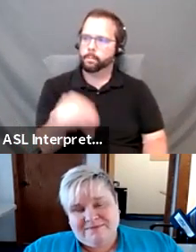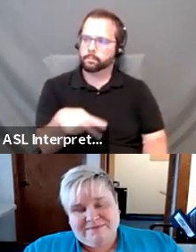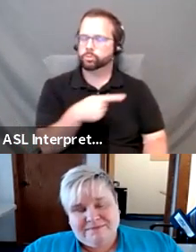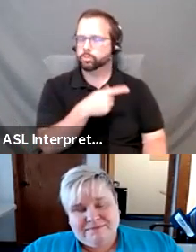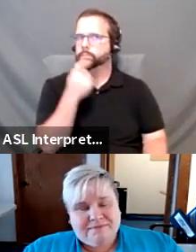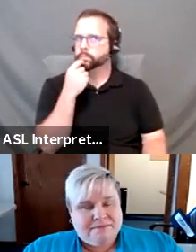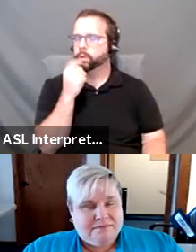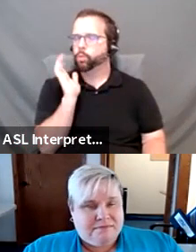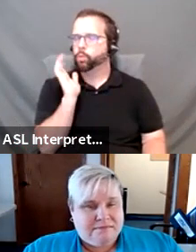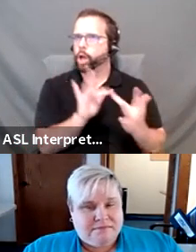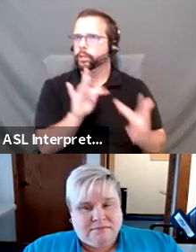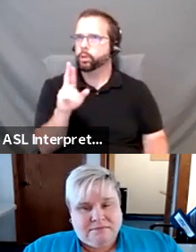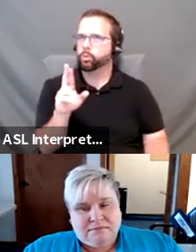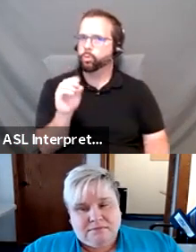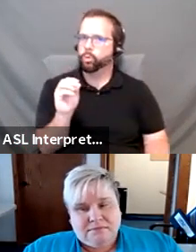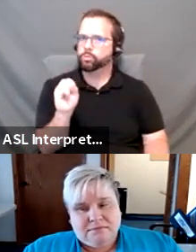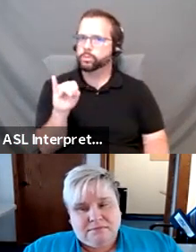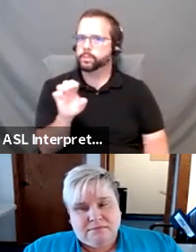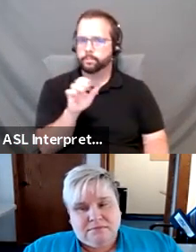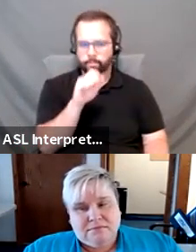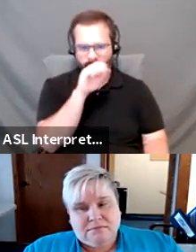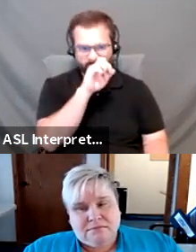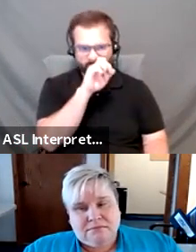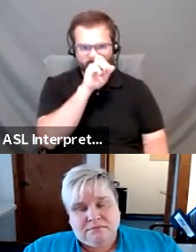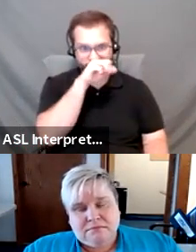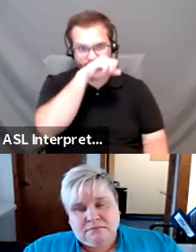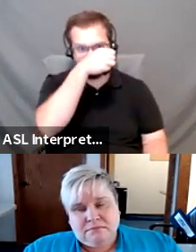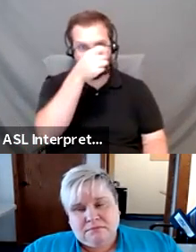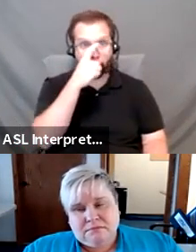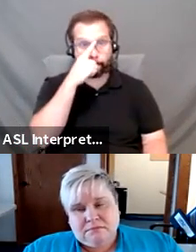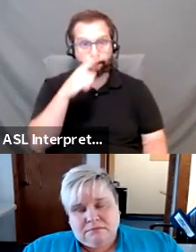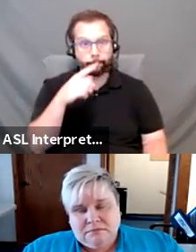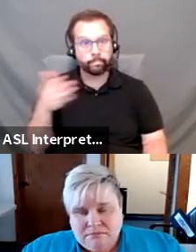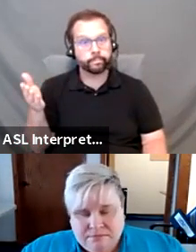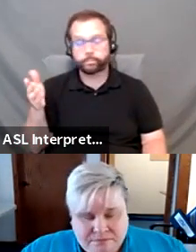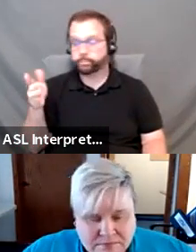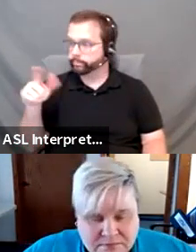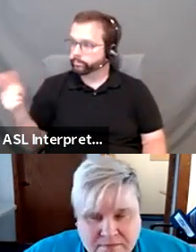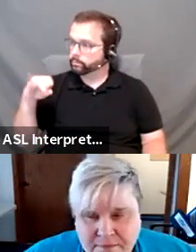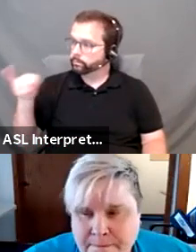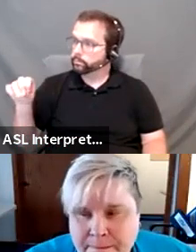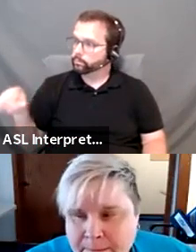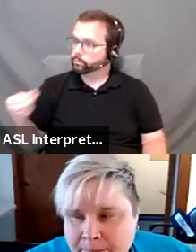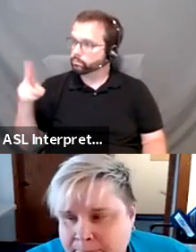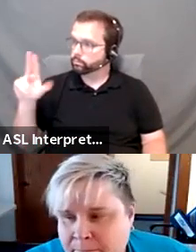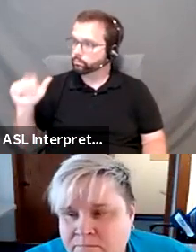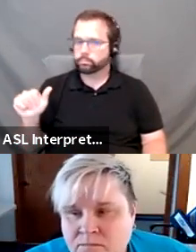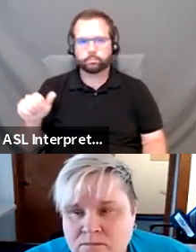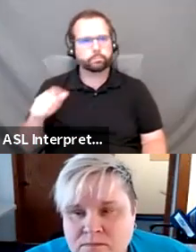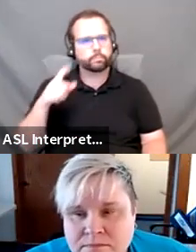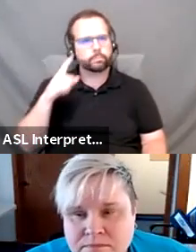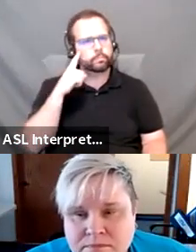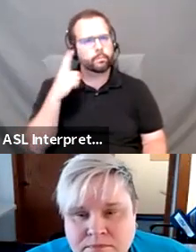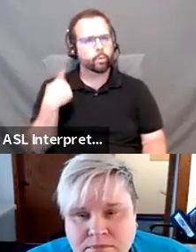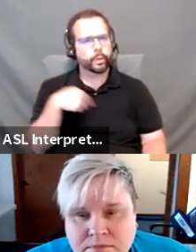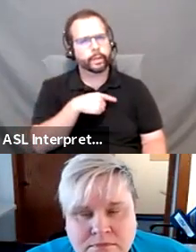that. And we'll keep Yeah, this we'll is keep Josh. plugging in. Go ahead, Josh. That the crypt camp, I believe. So